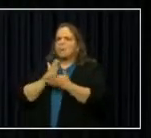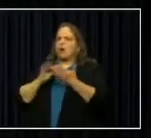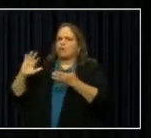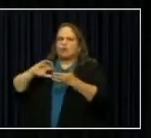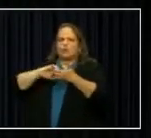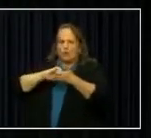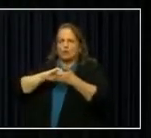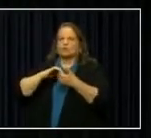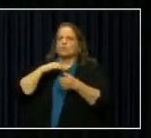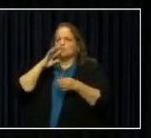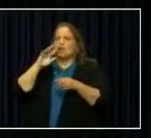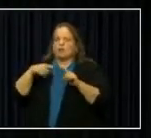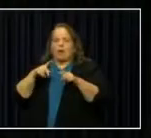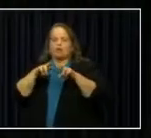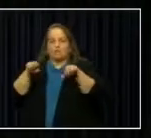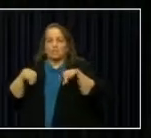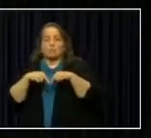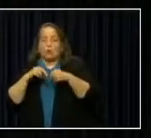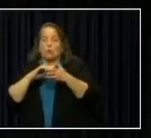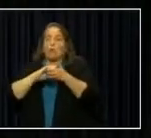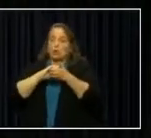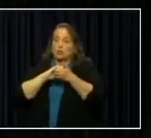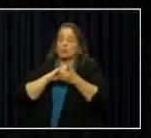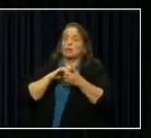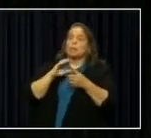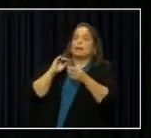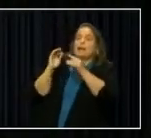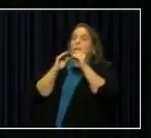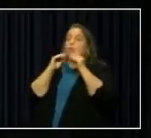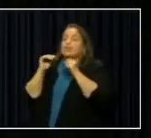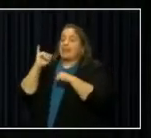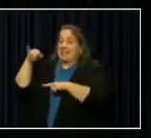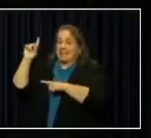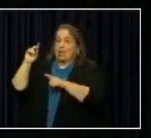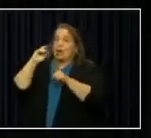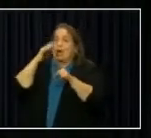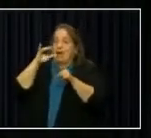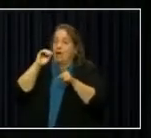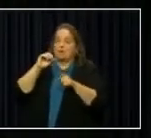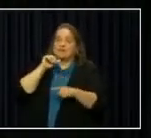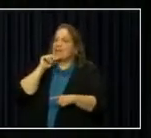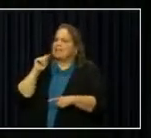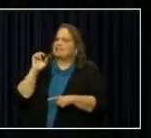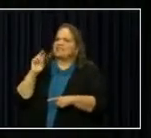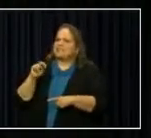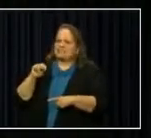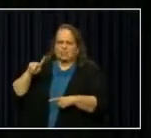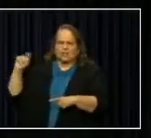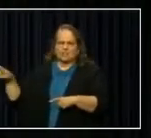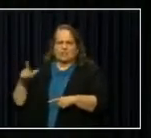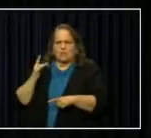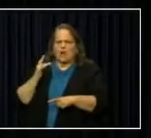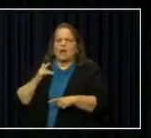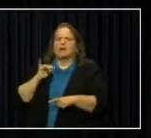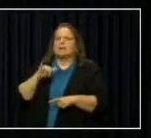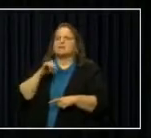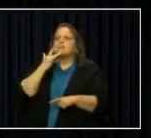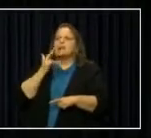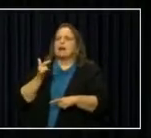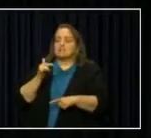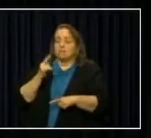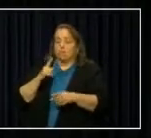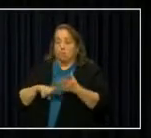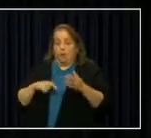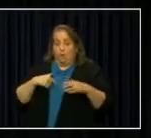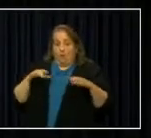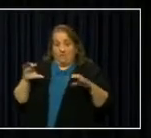the regional partnership or collaboration, we have Indiana and Ohio, but not Tennessee. And that's because the steps that we